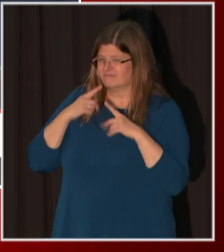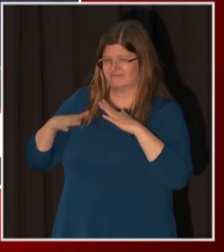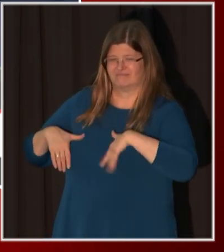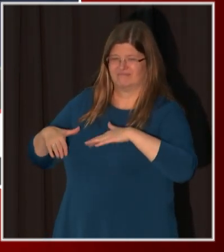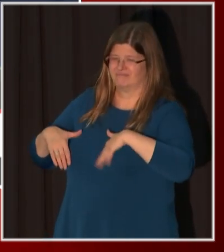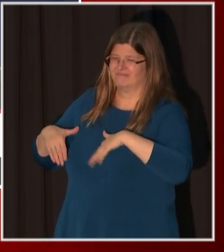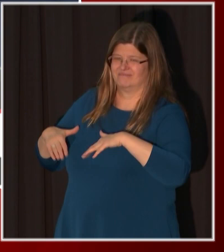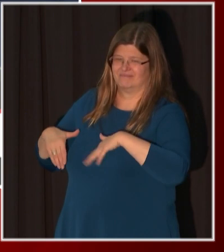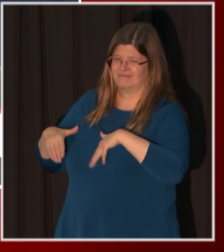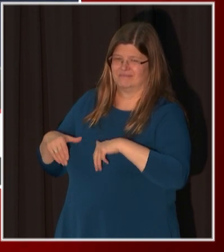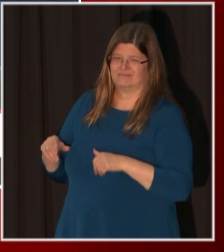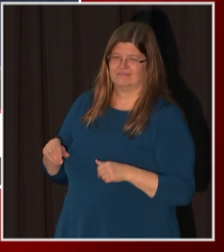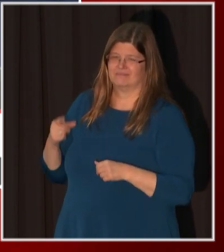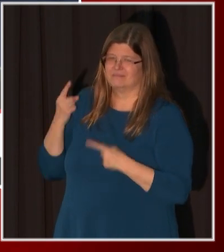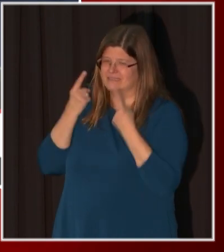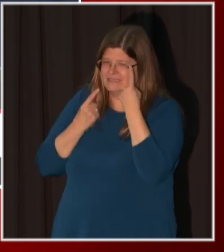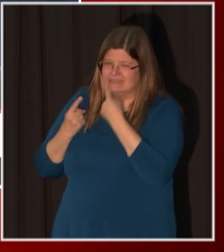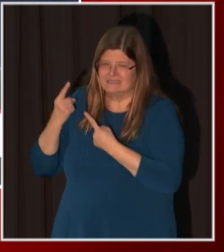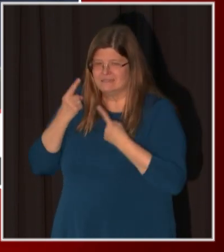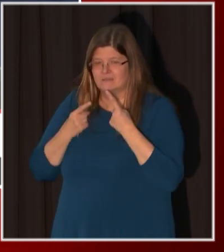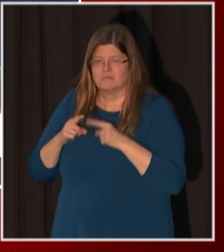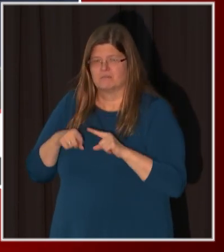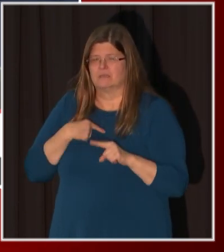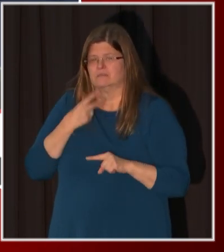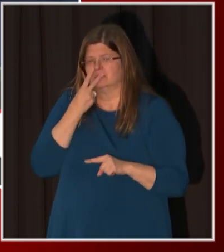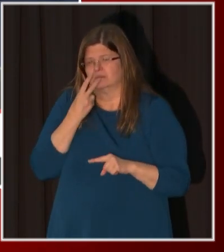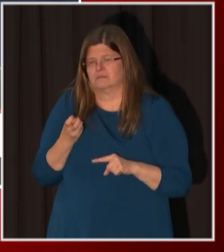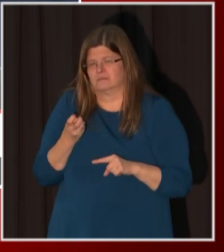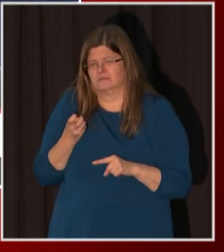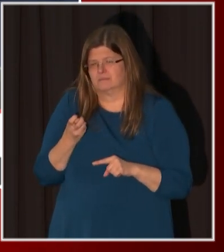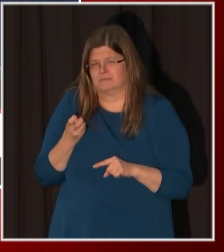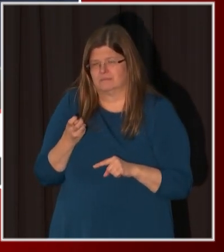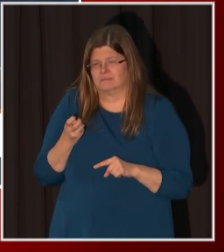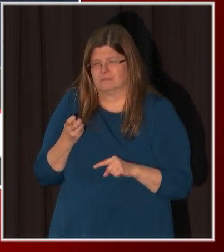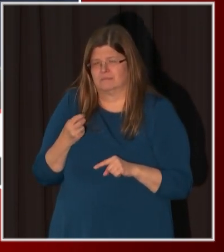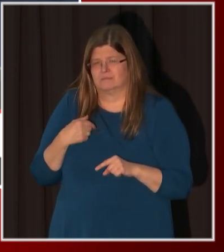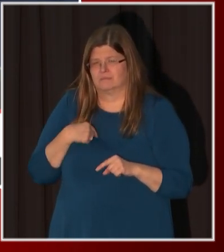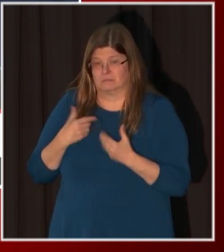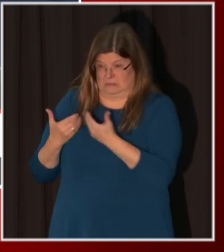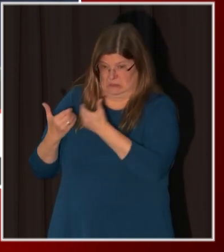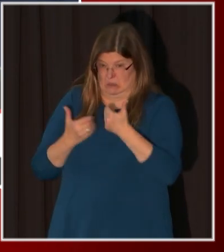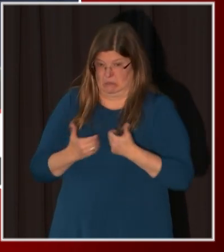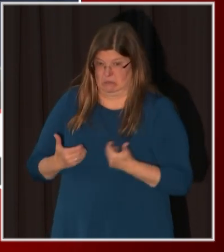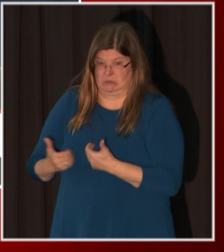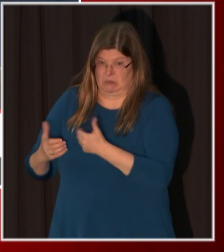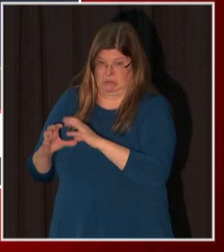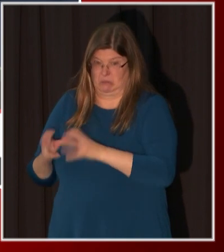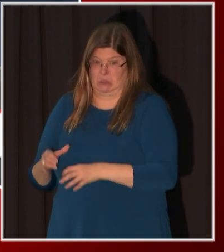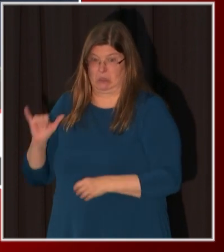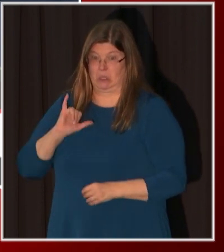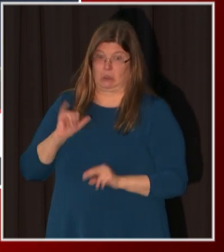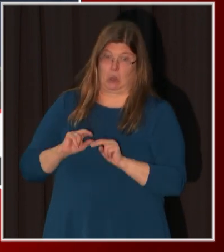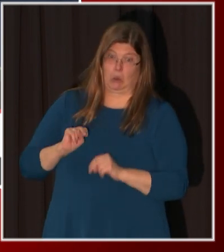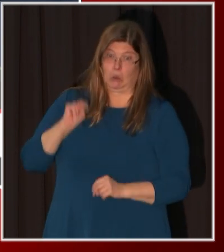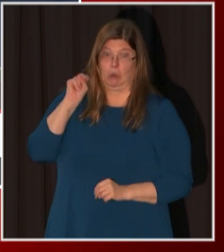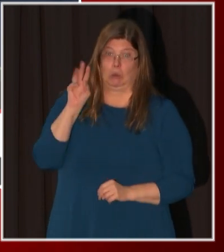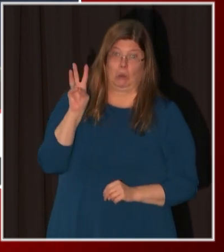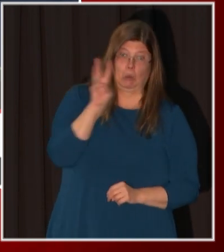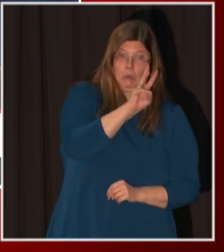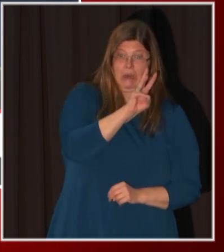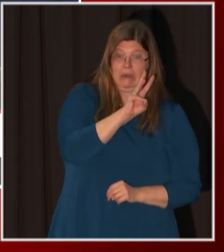unlikely, that we would have a different policy for Northwest or Ward 3